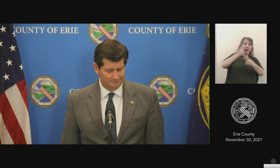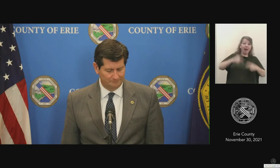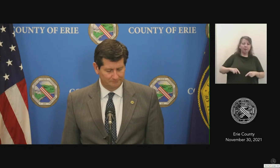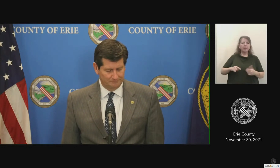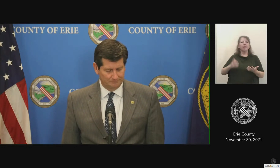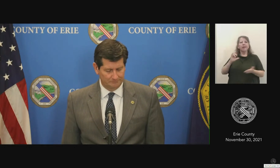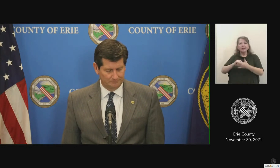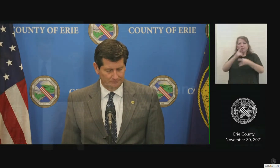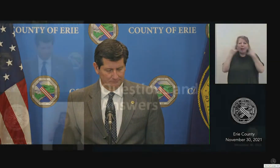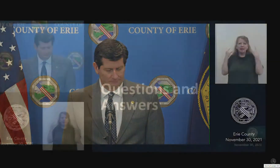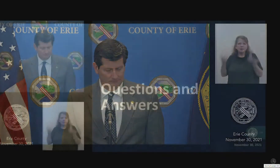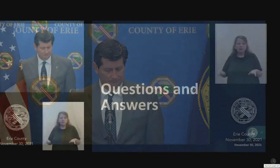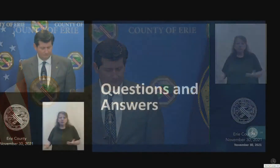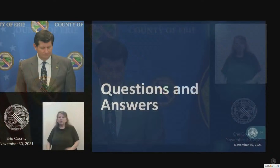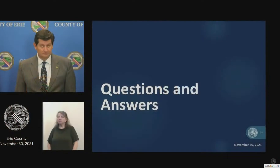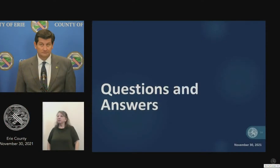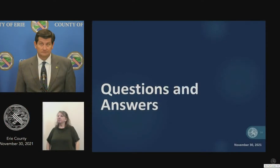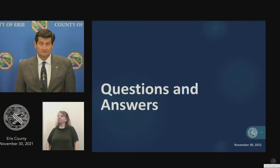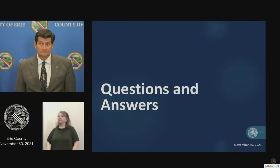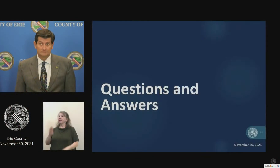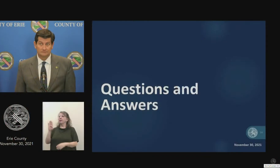Stoll.